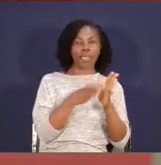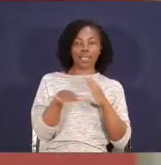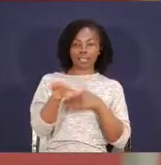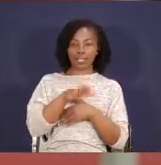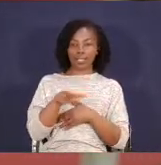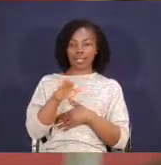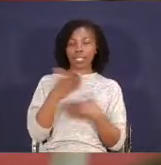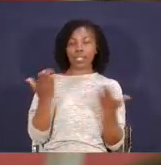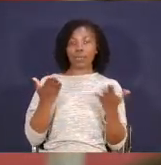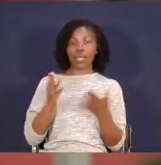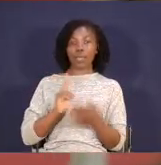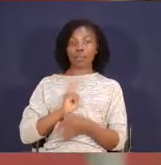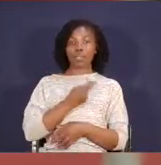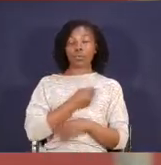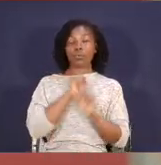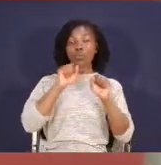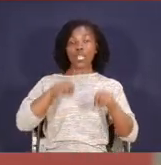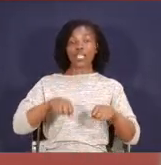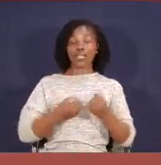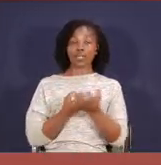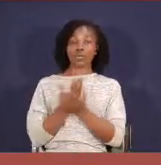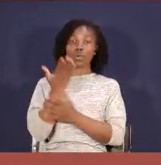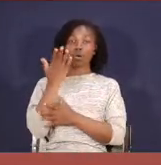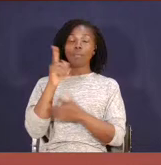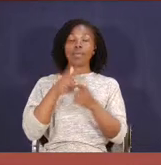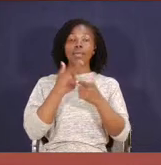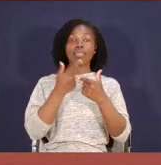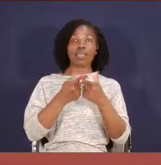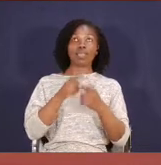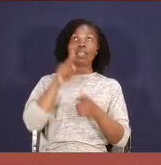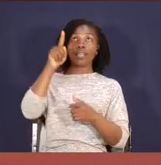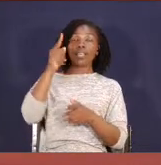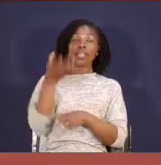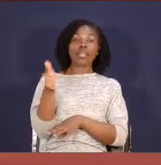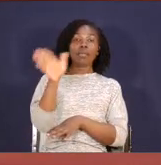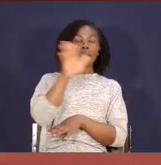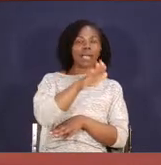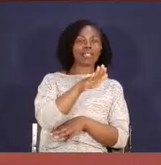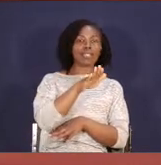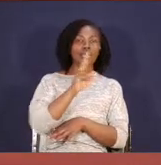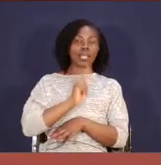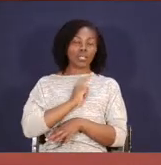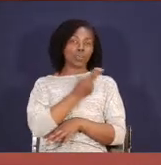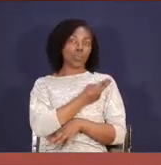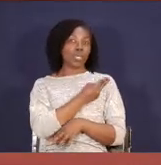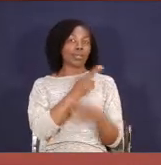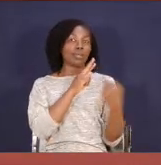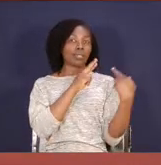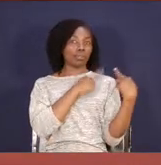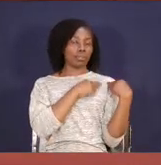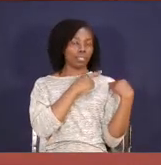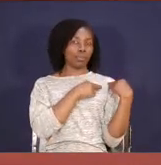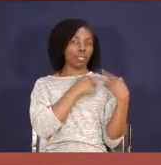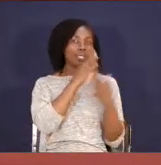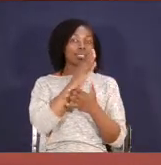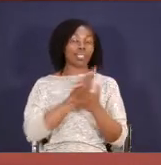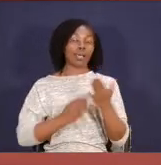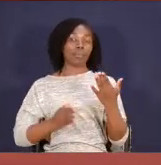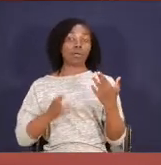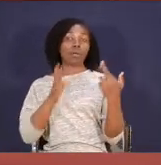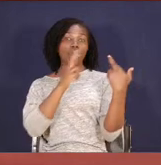we can grow. And then, finally, he comes back and holds us to account. Some of this